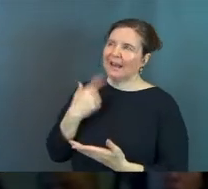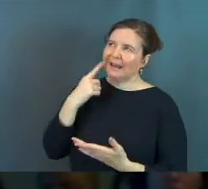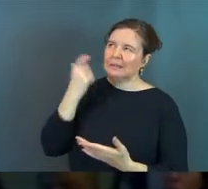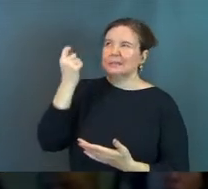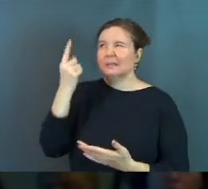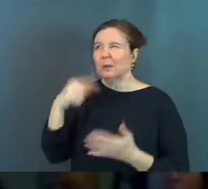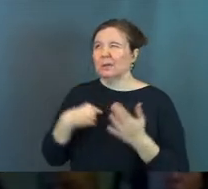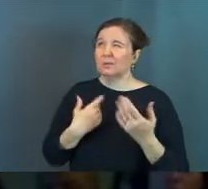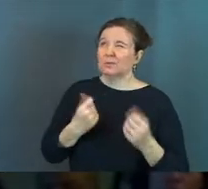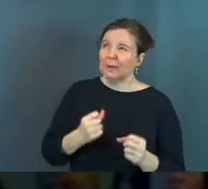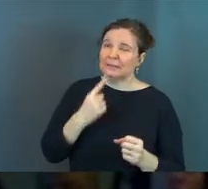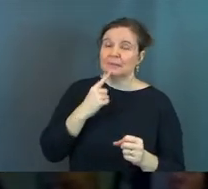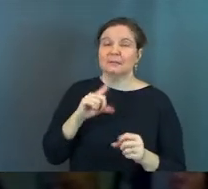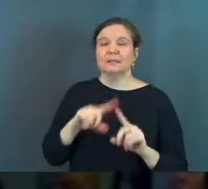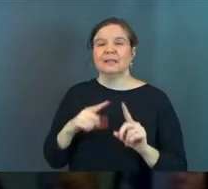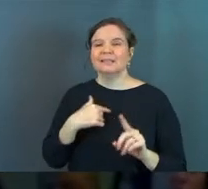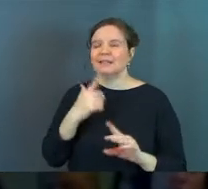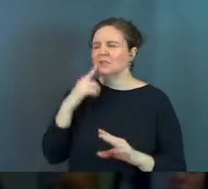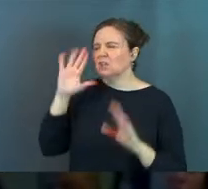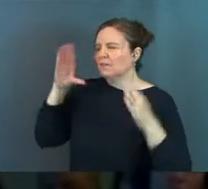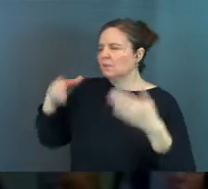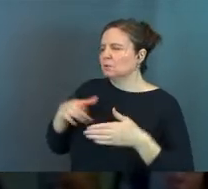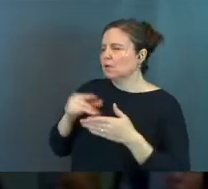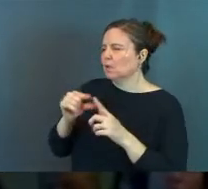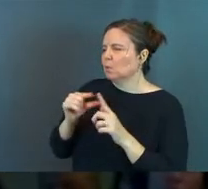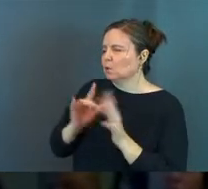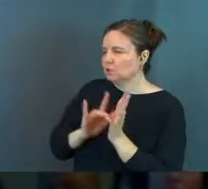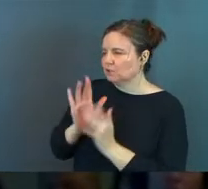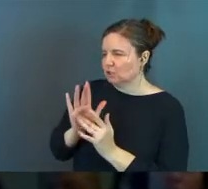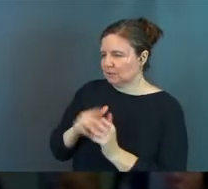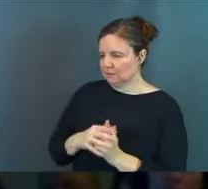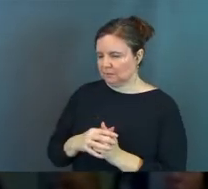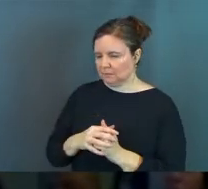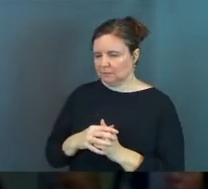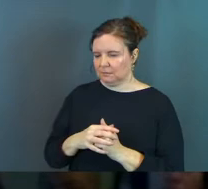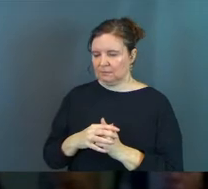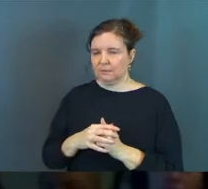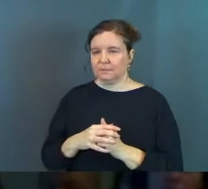kind of get where they were coming from, is just saying, just focus on the words of Jesus.